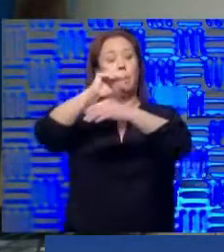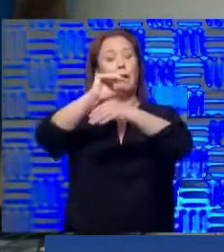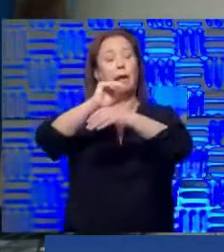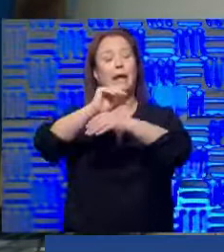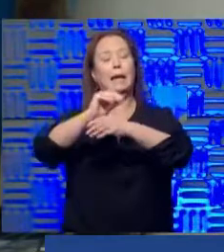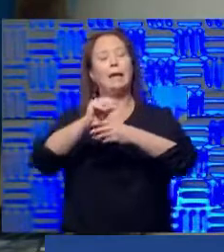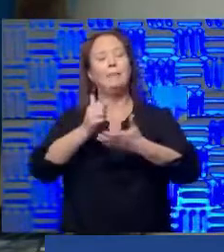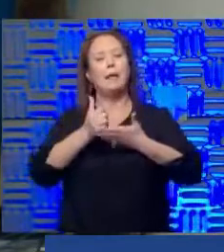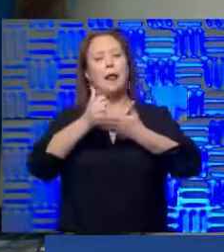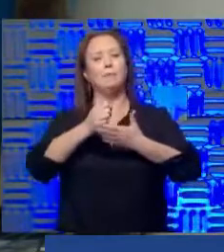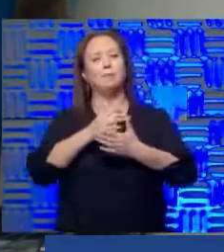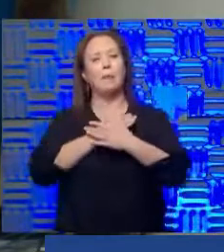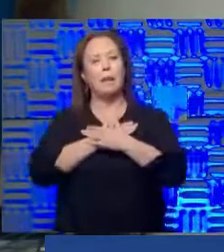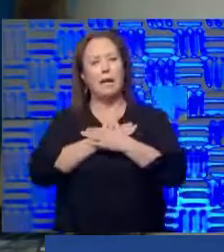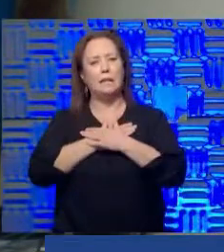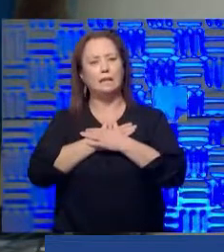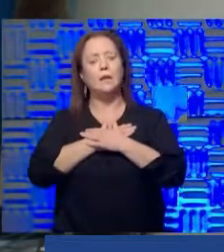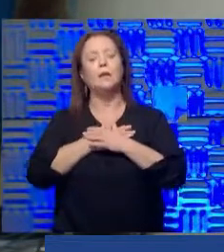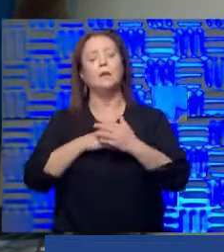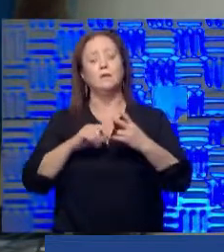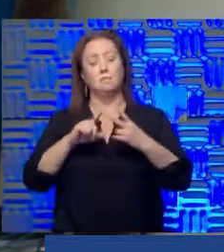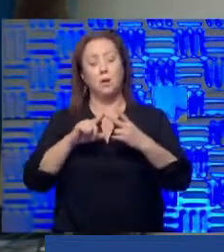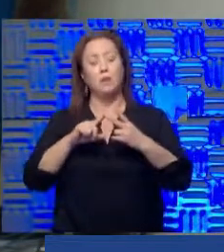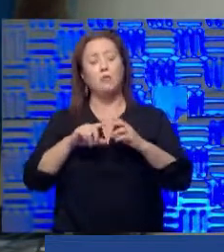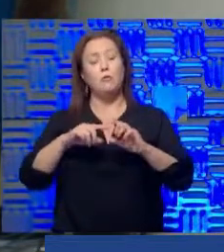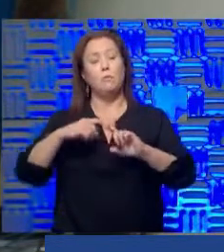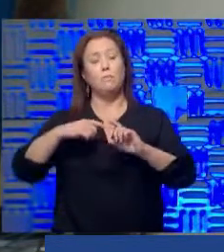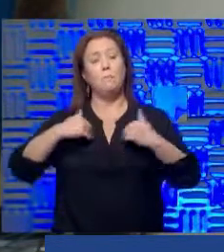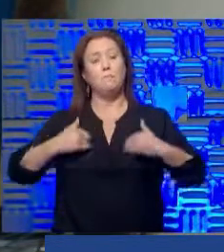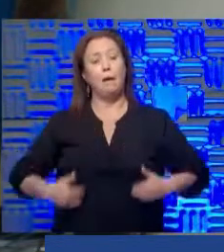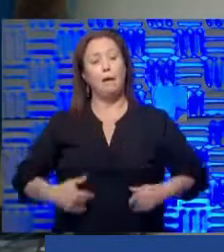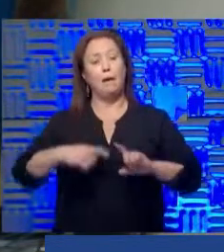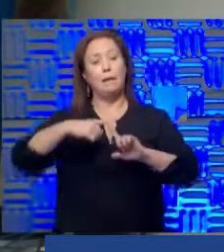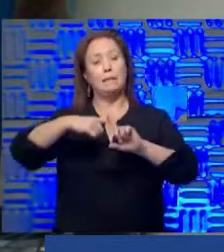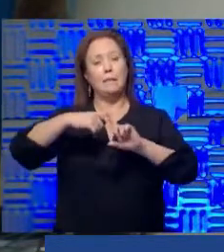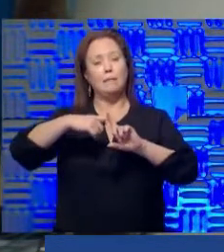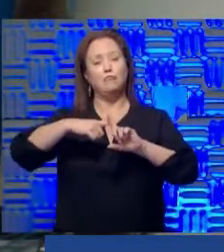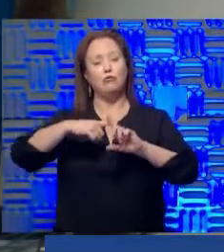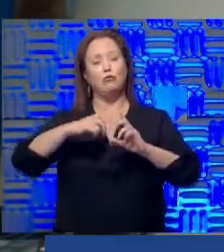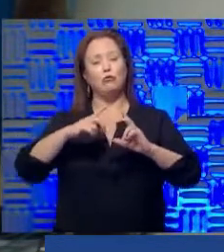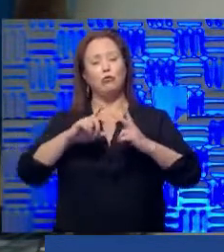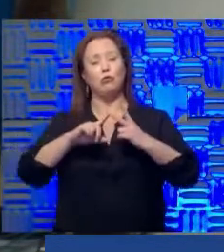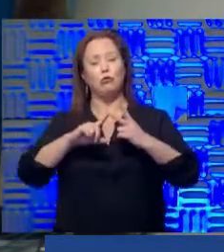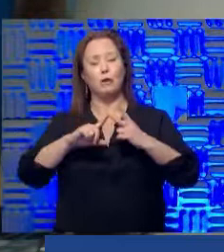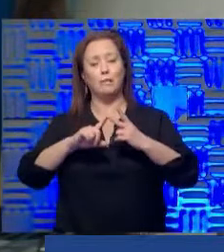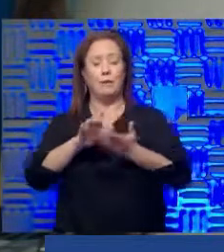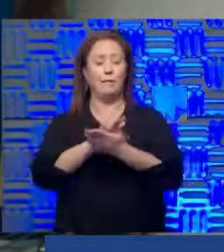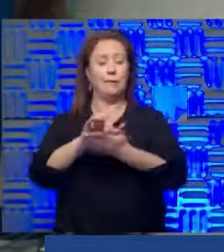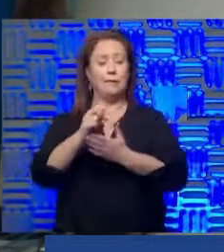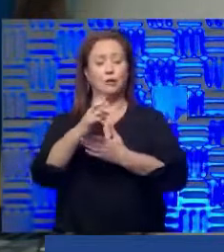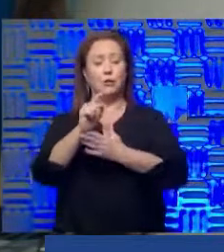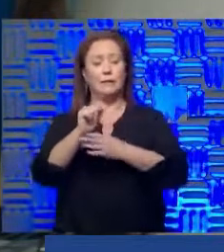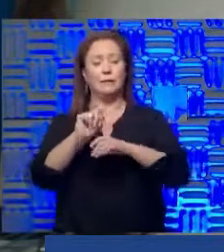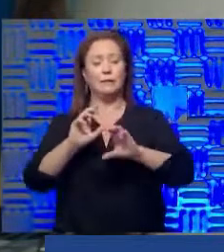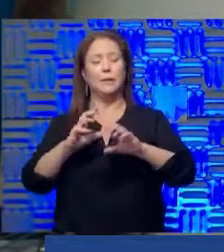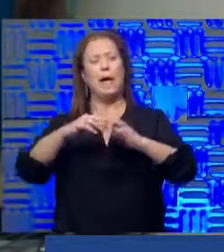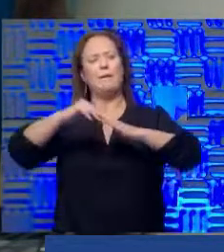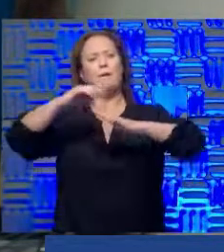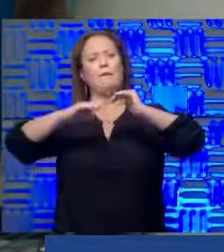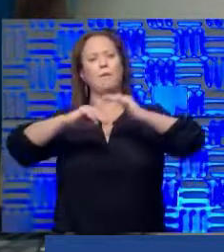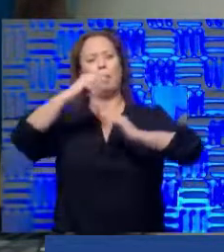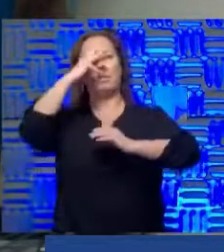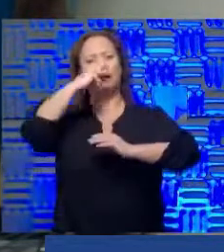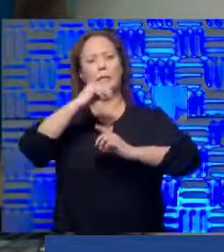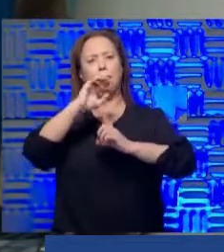you relax. It helps your body temperature drop. Go to bed, make sure you've got clean sheets. That sort of thing helps a lot too. And a comfortable sleeping environment